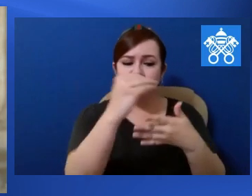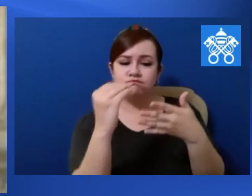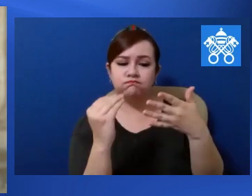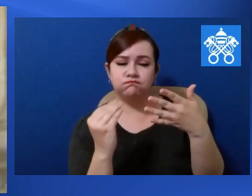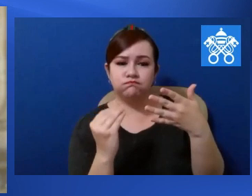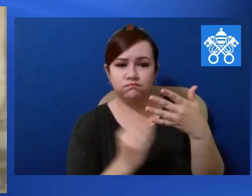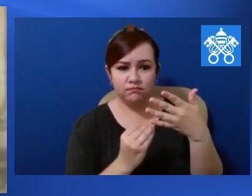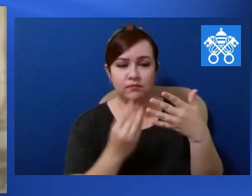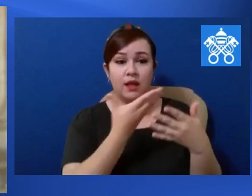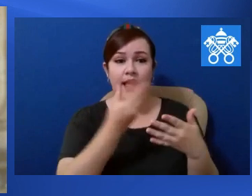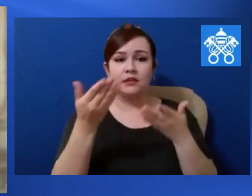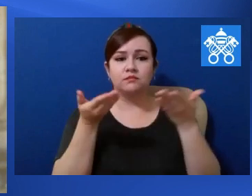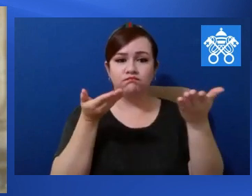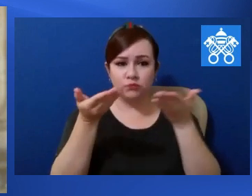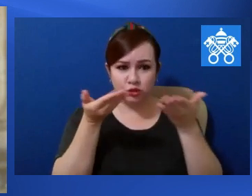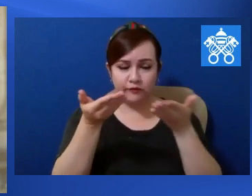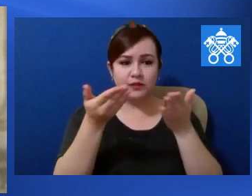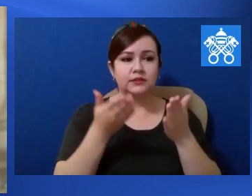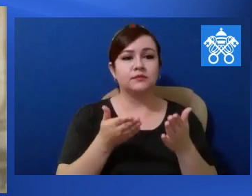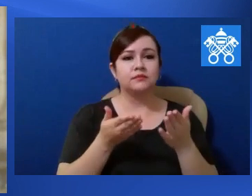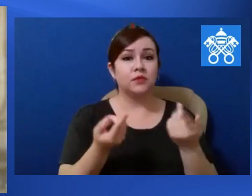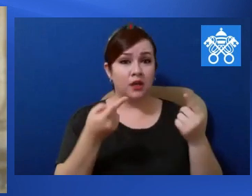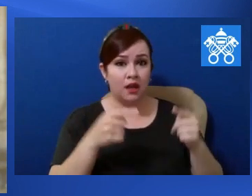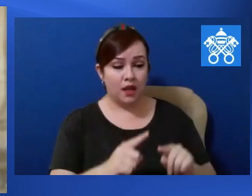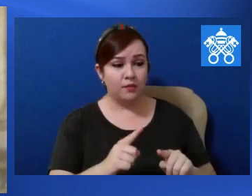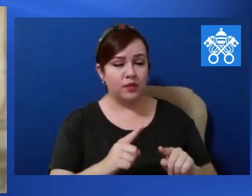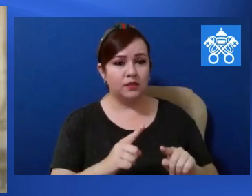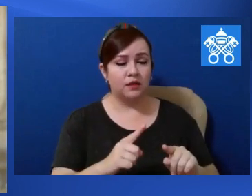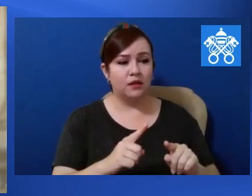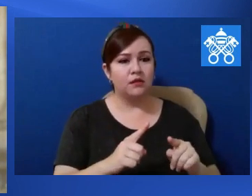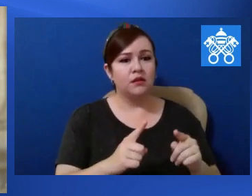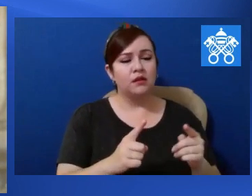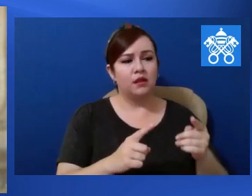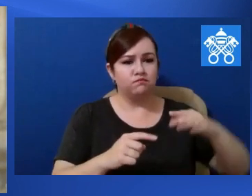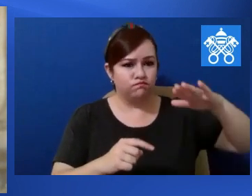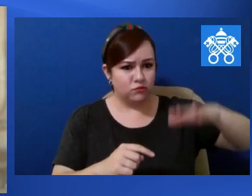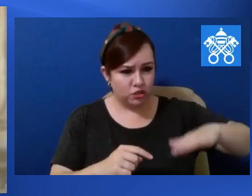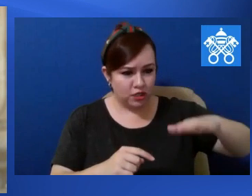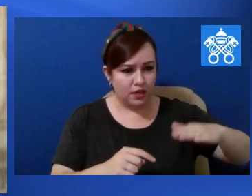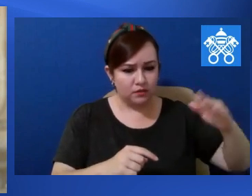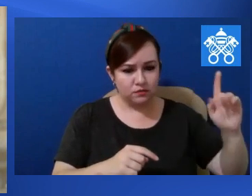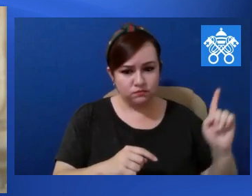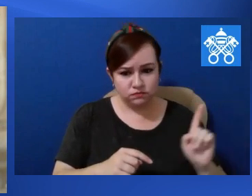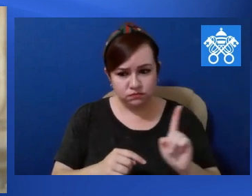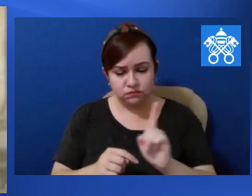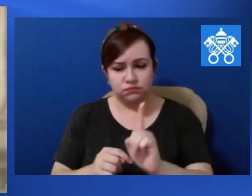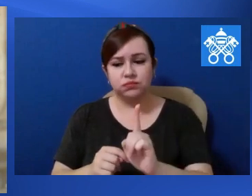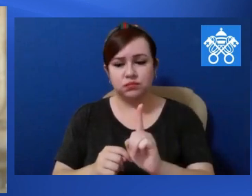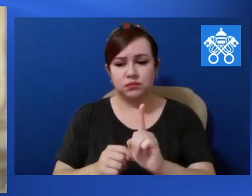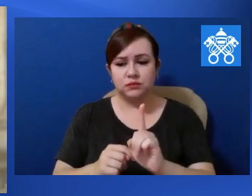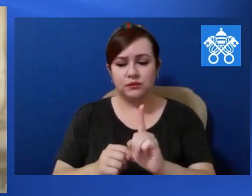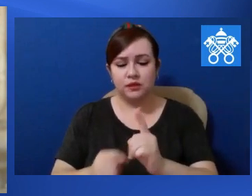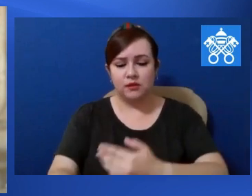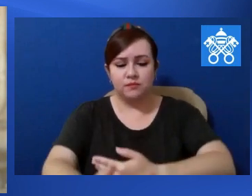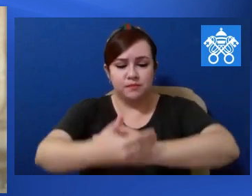last of all and servant of all." Then he took a little child and put it among them. Taking it in